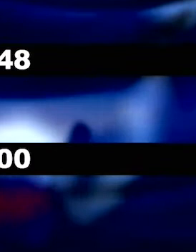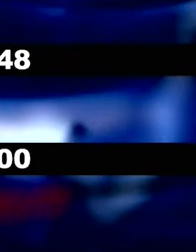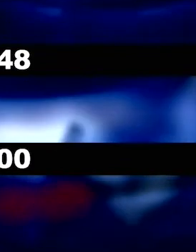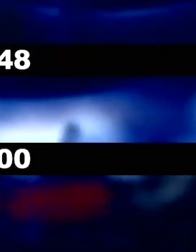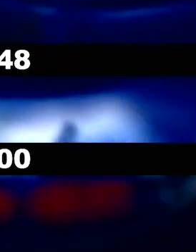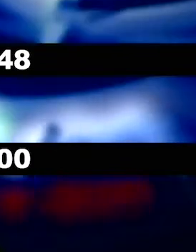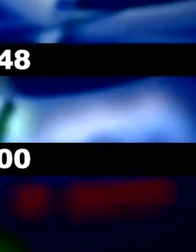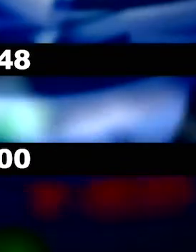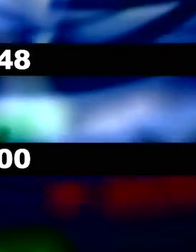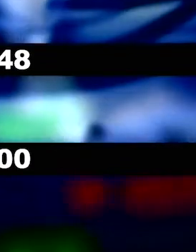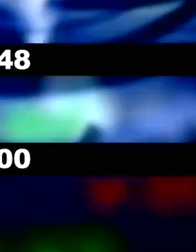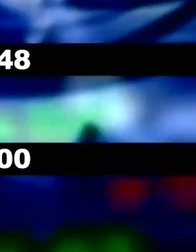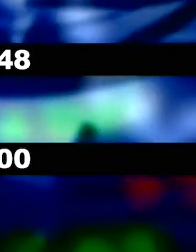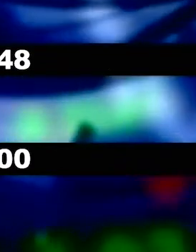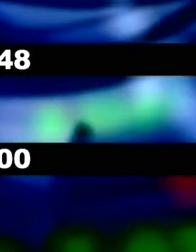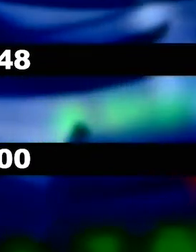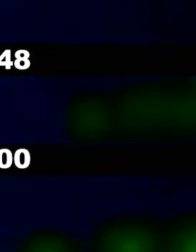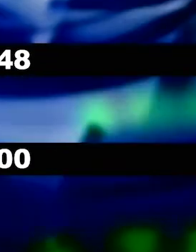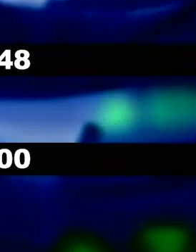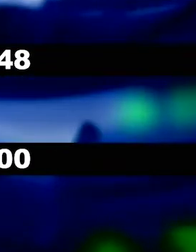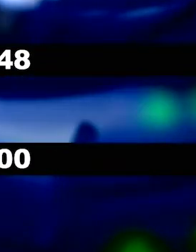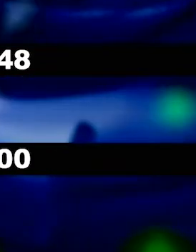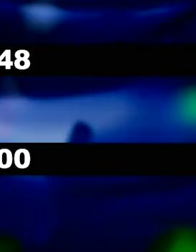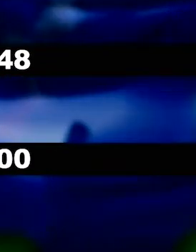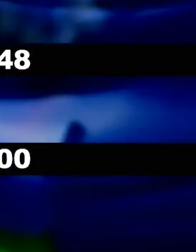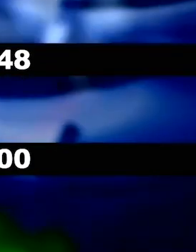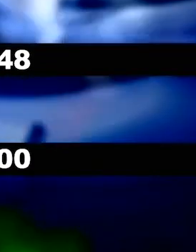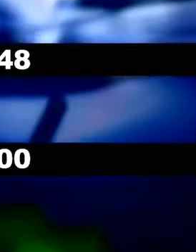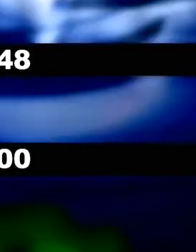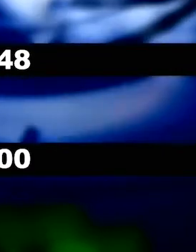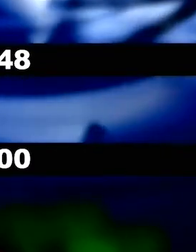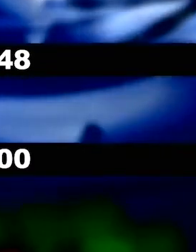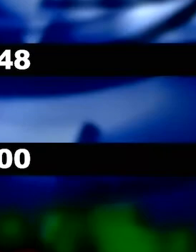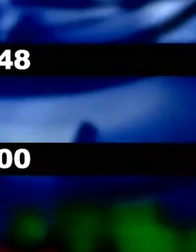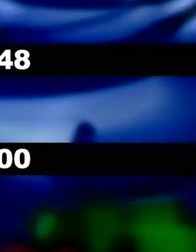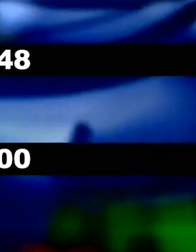shares at $2.48 each, and they were followed by West India Biscuit Company Limited.